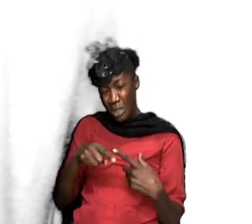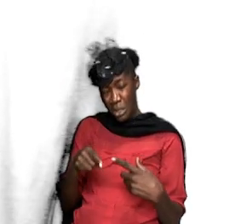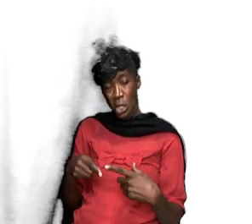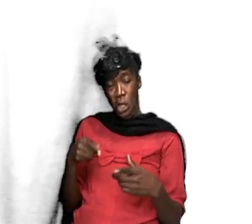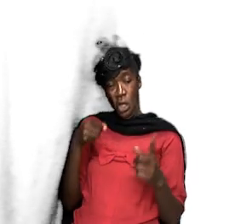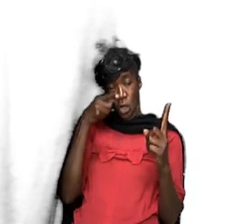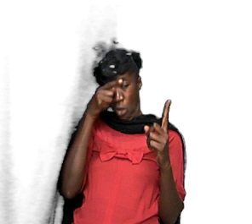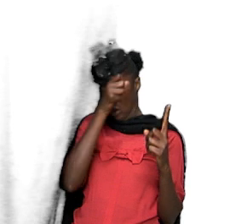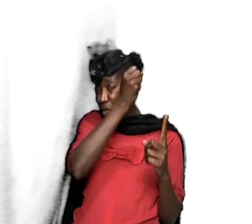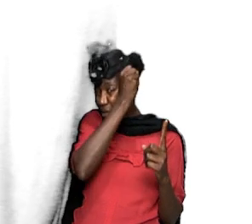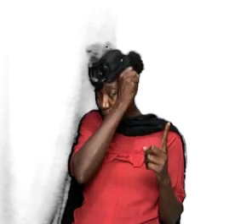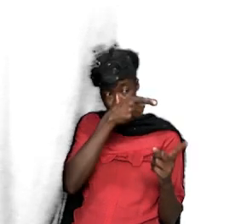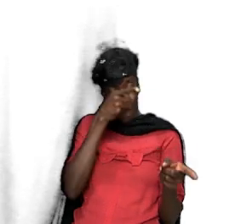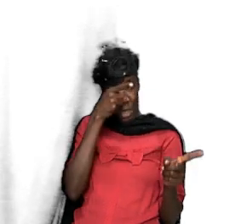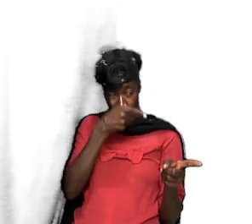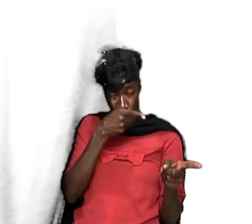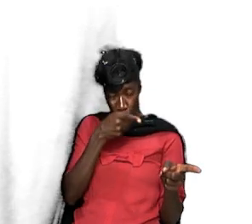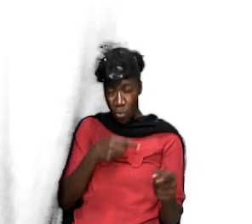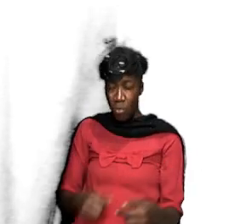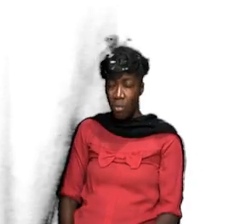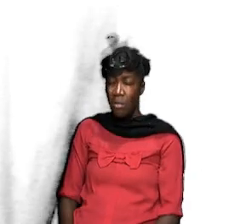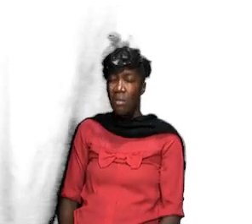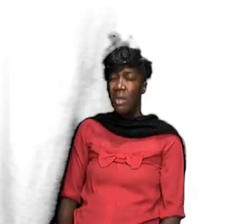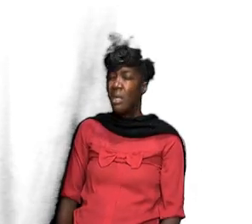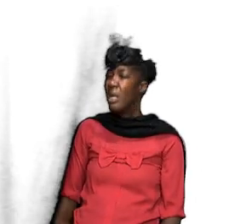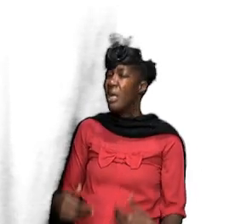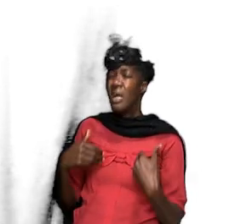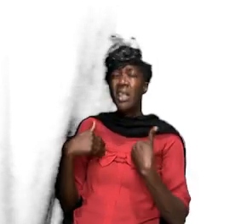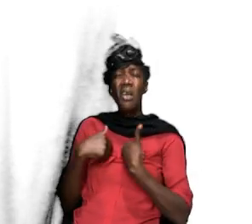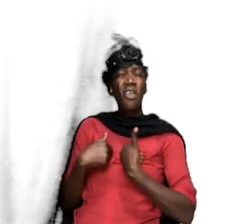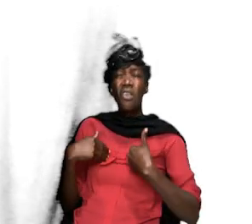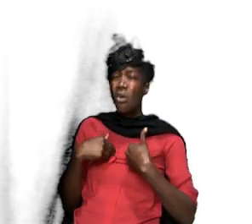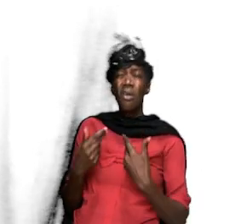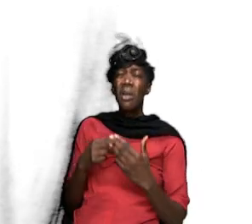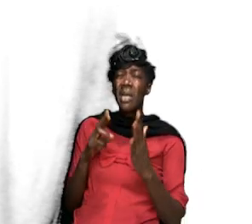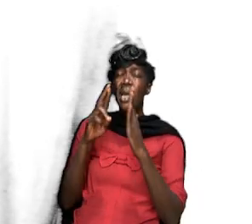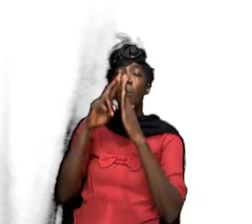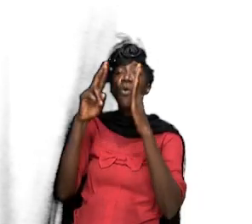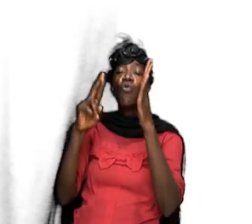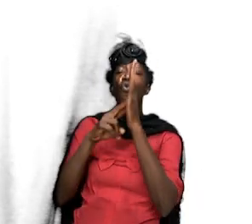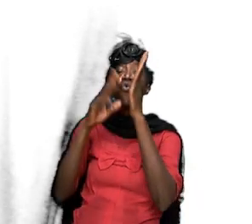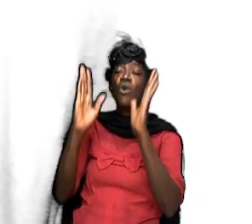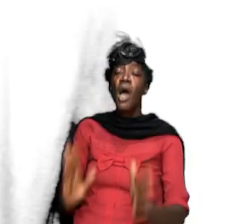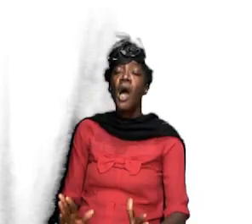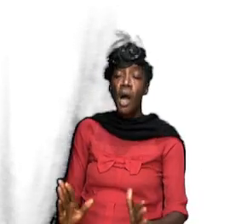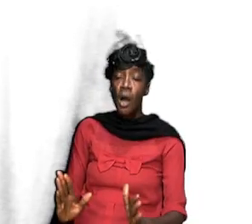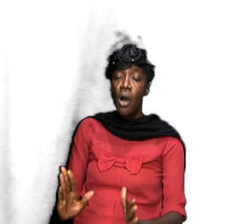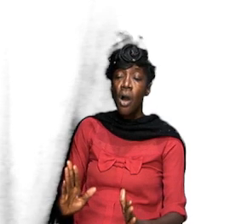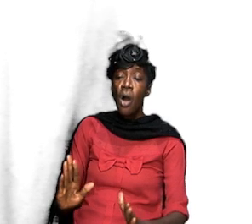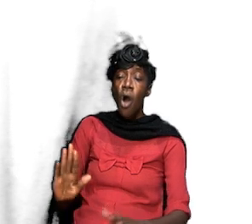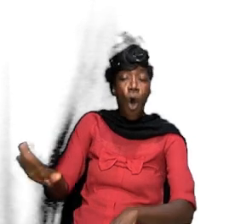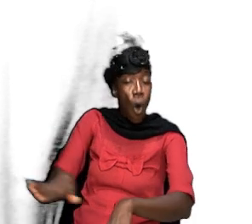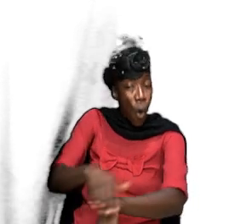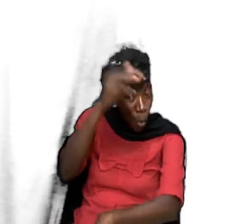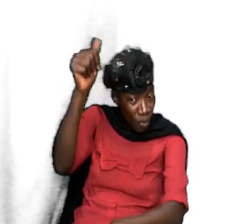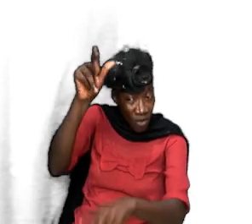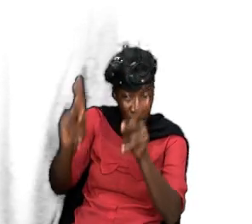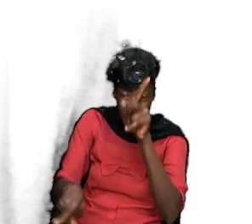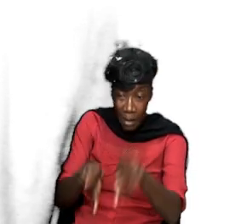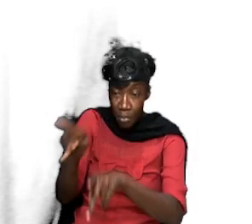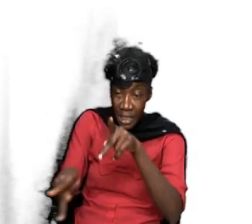you became ruler over your tribe. And the Bible